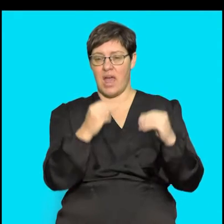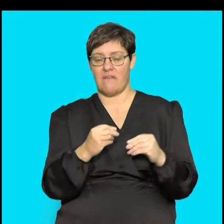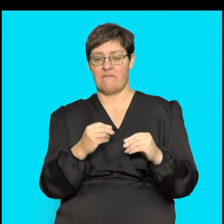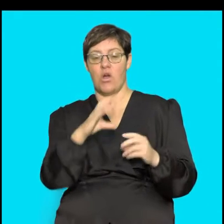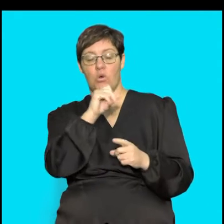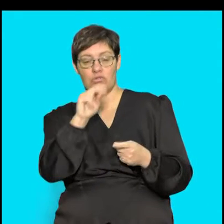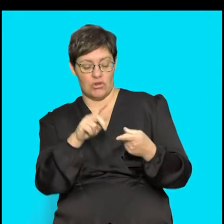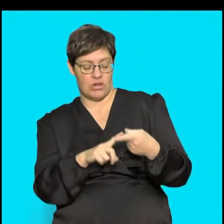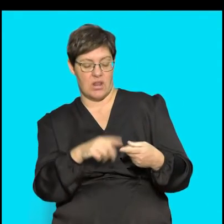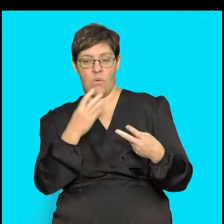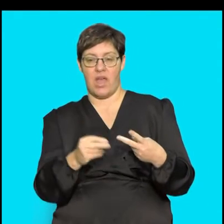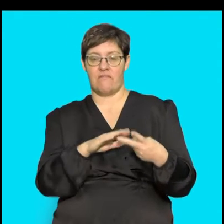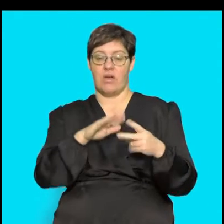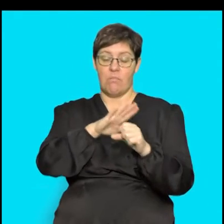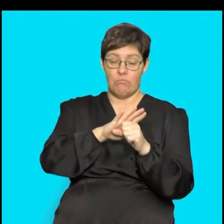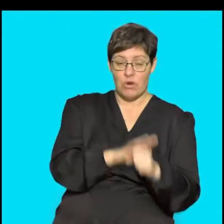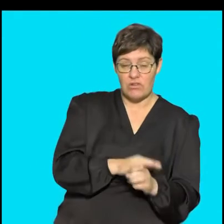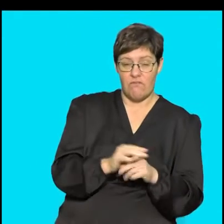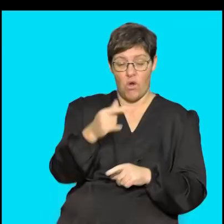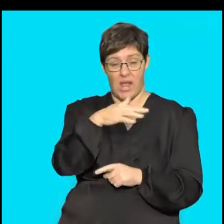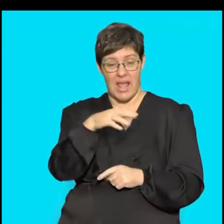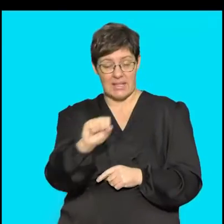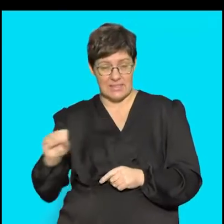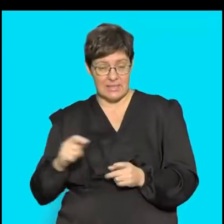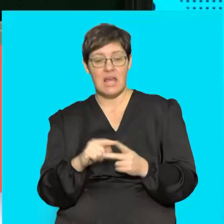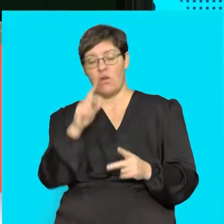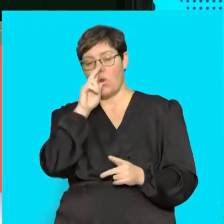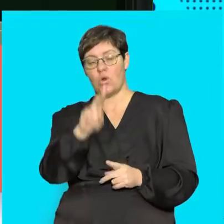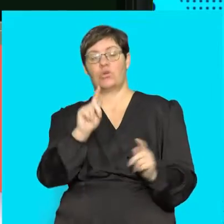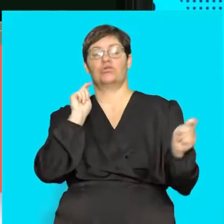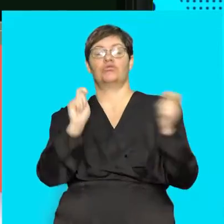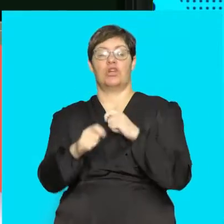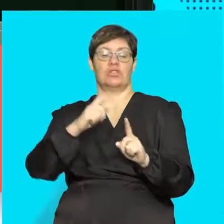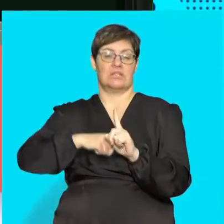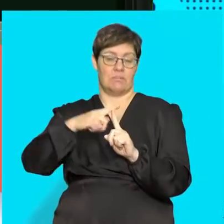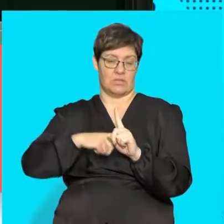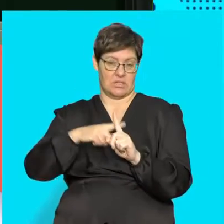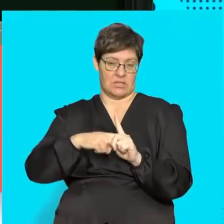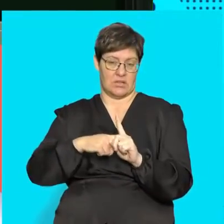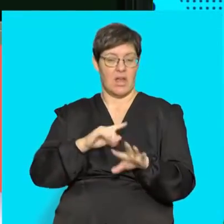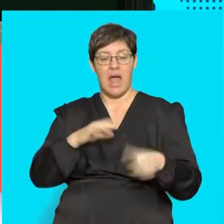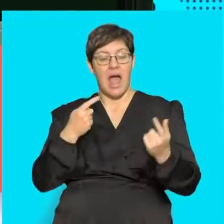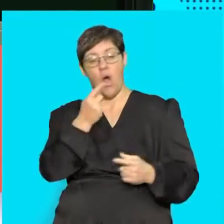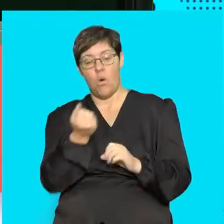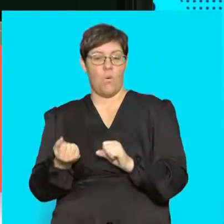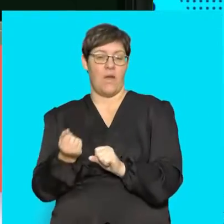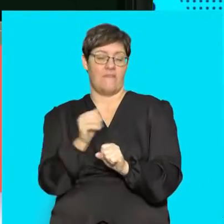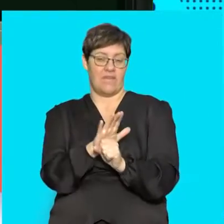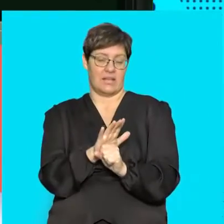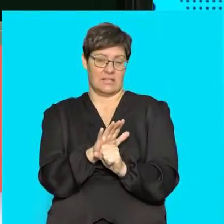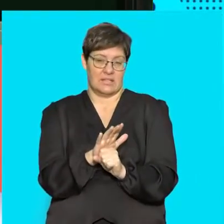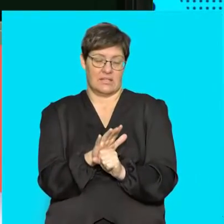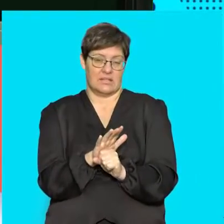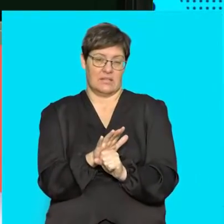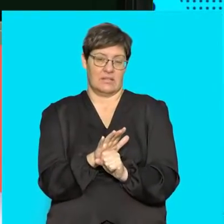concentration, we have pressure in the case of gases, and then we will look at the change in temperature, how that will affect